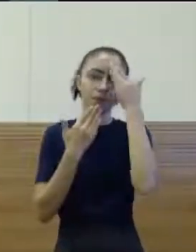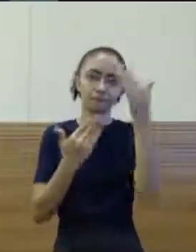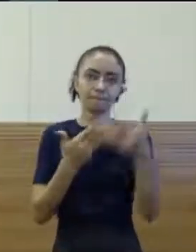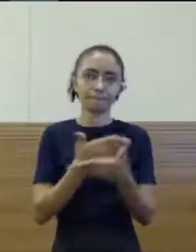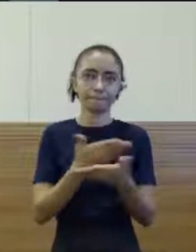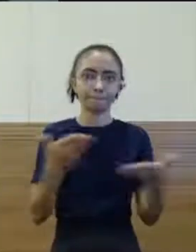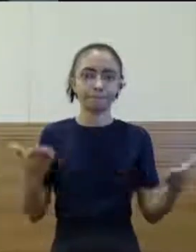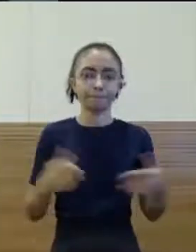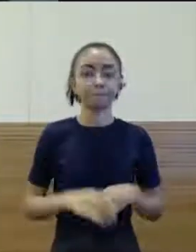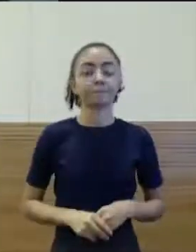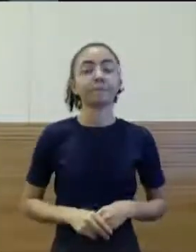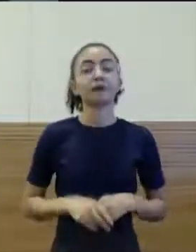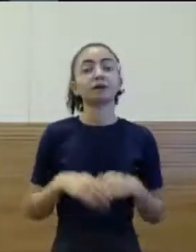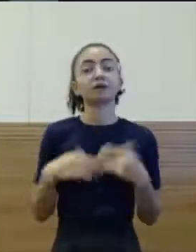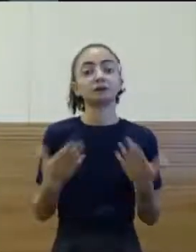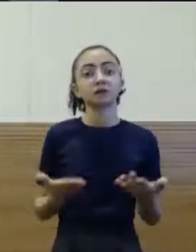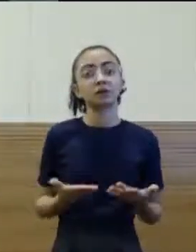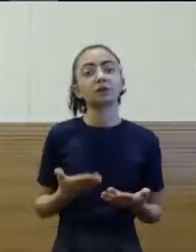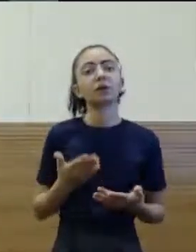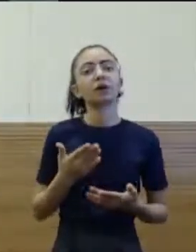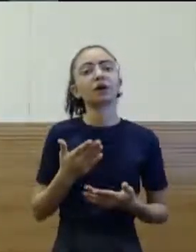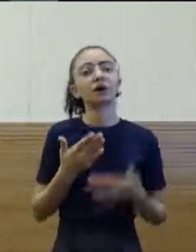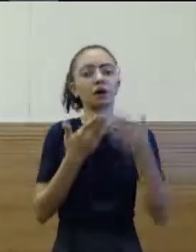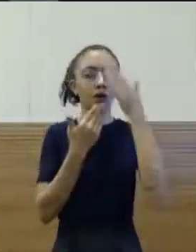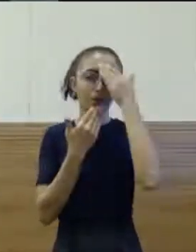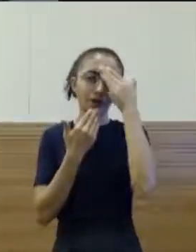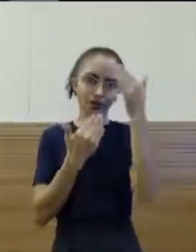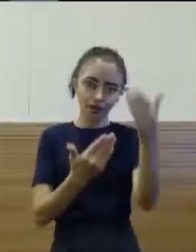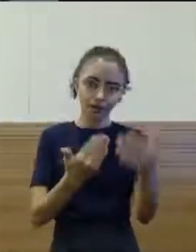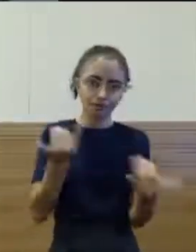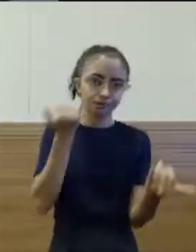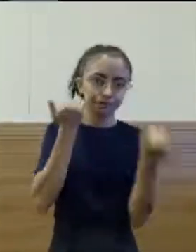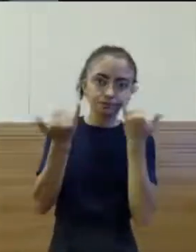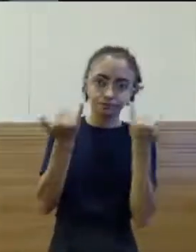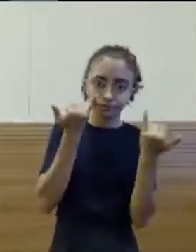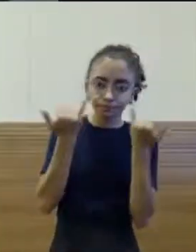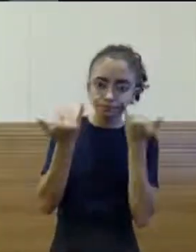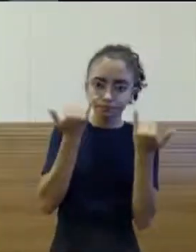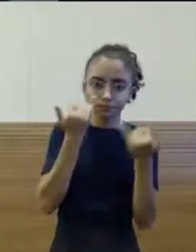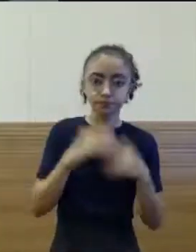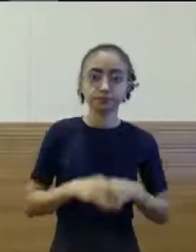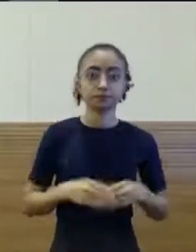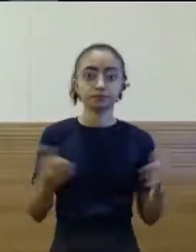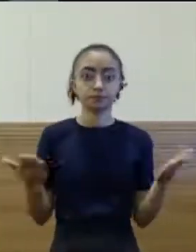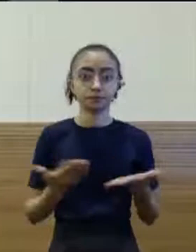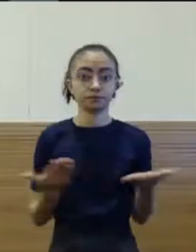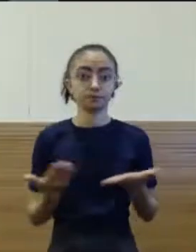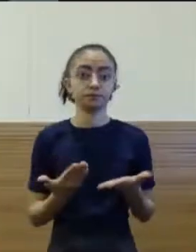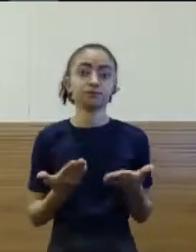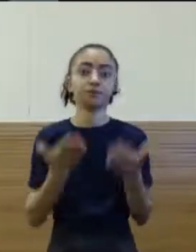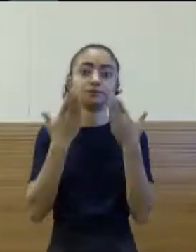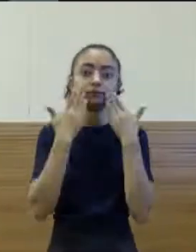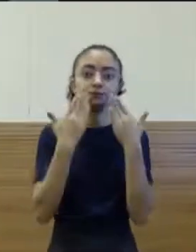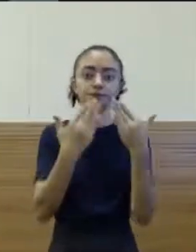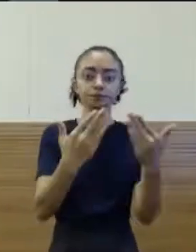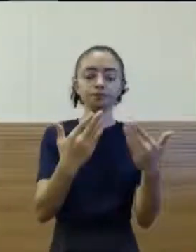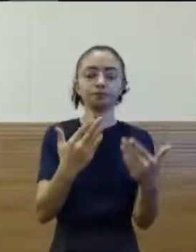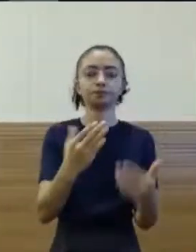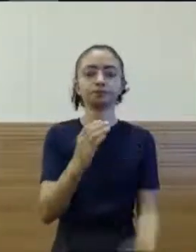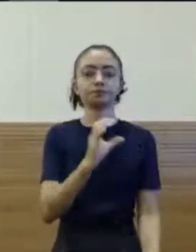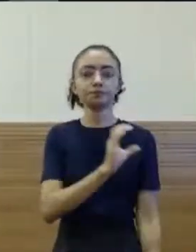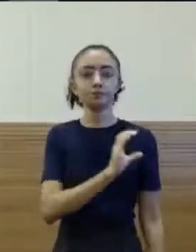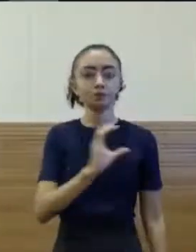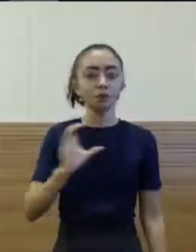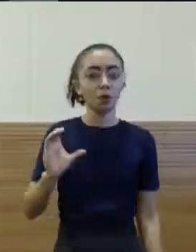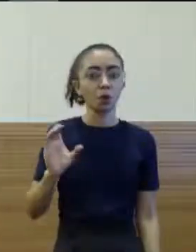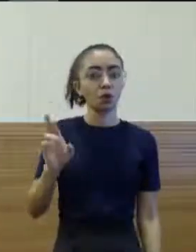Thank you, Dr. Zuma, for your contributions and information with regard to the seminar. Now we'll have the presentation of Costa